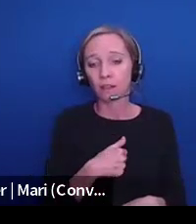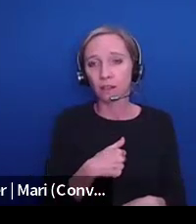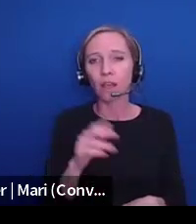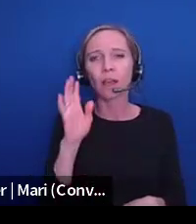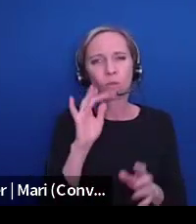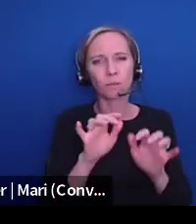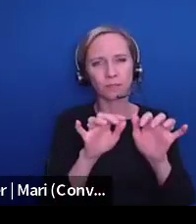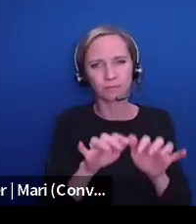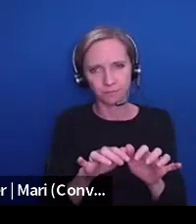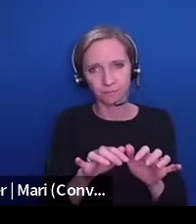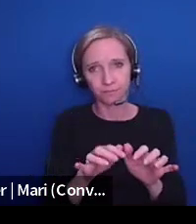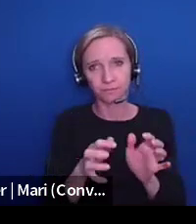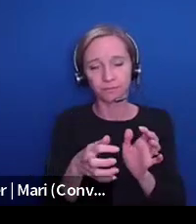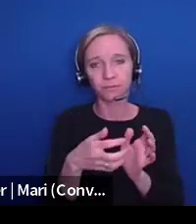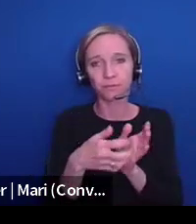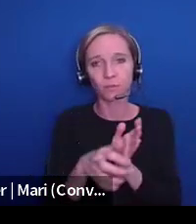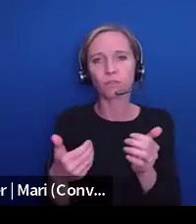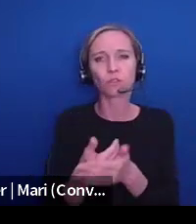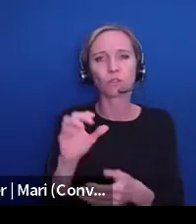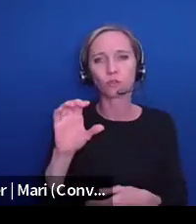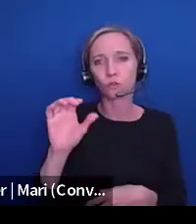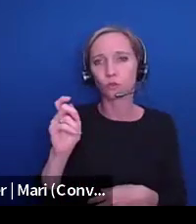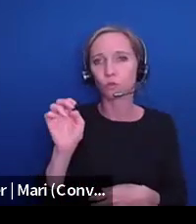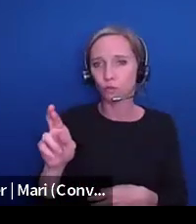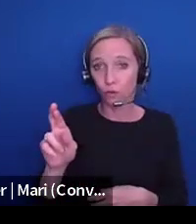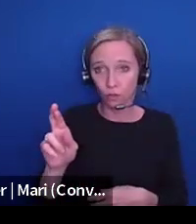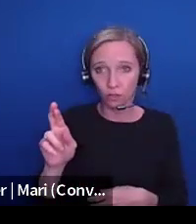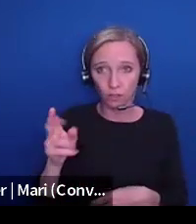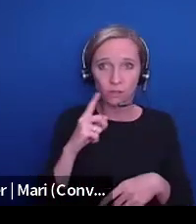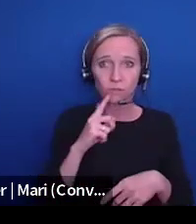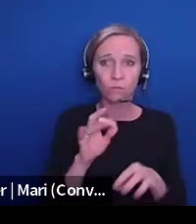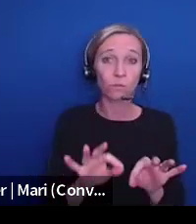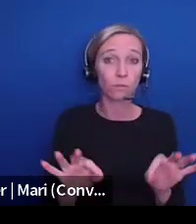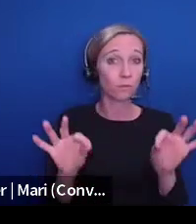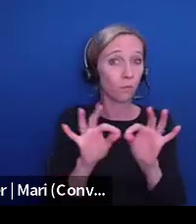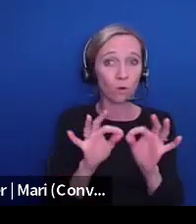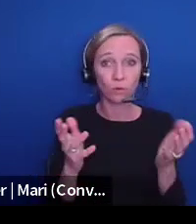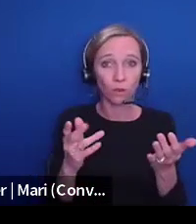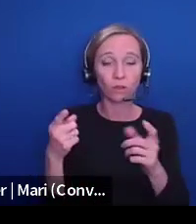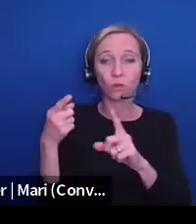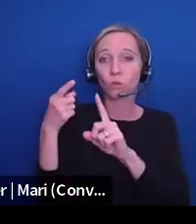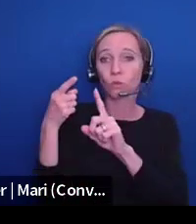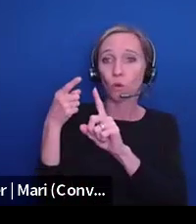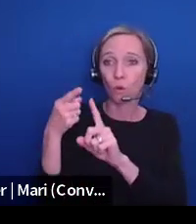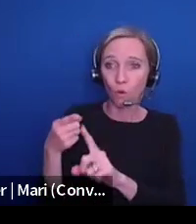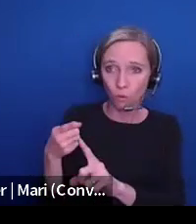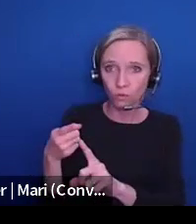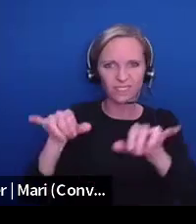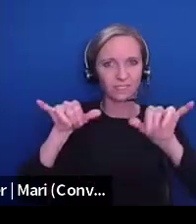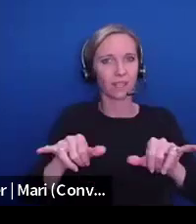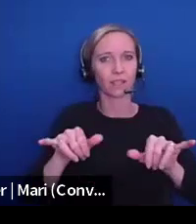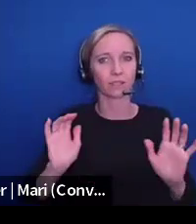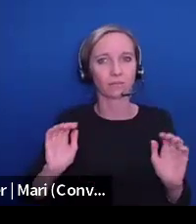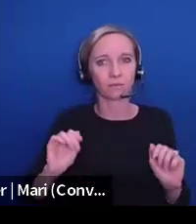drafting out a new charter. Just very important is that the goals stay the